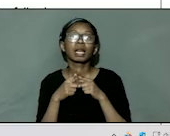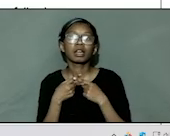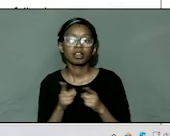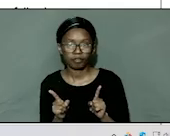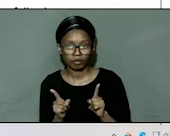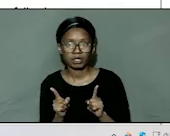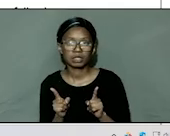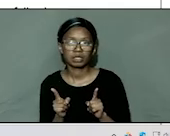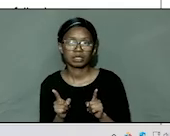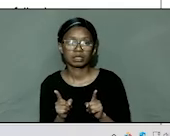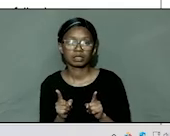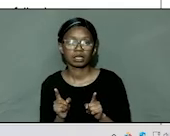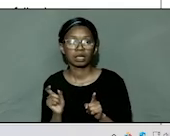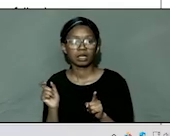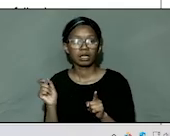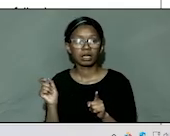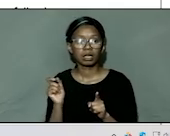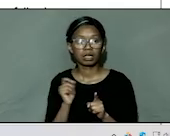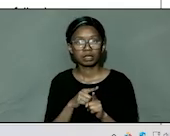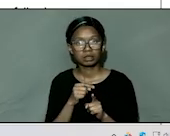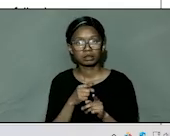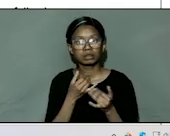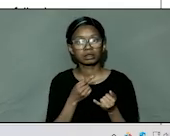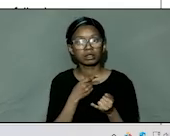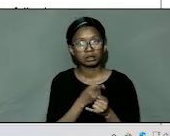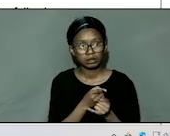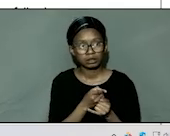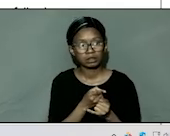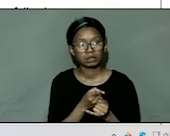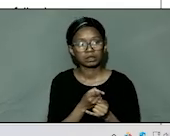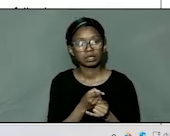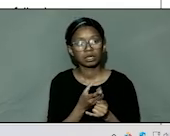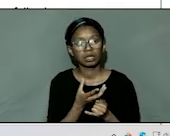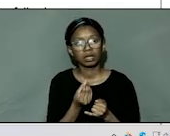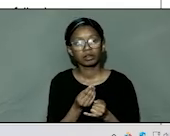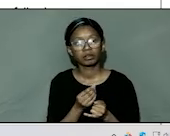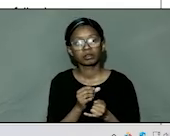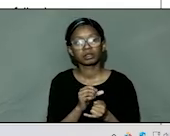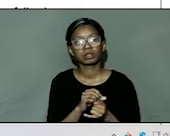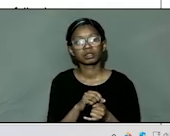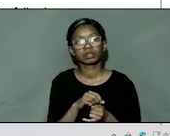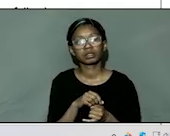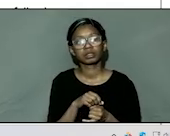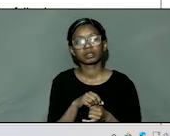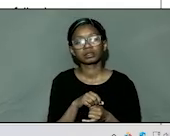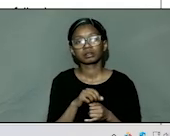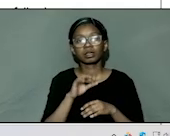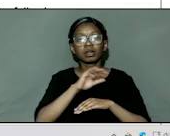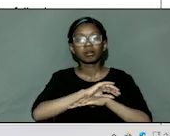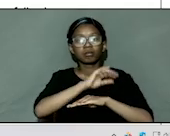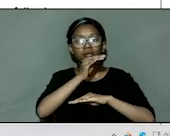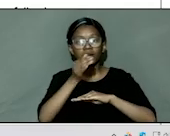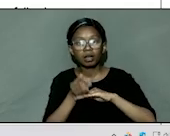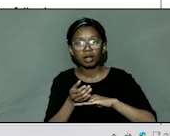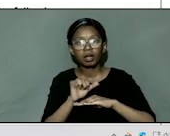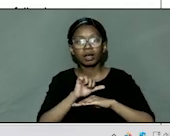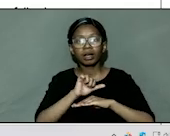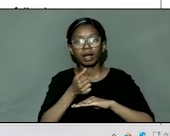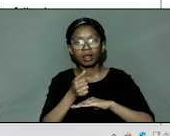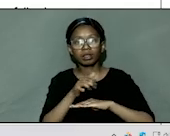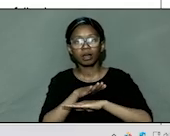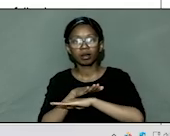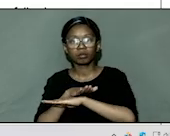This one is now saddleback shape, and then this one is dome shape. So they would want you to